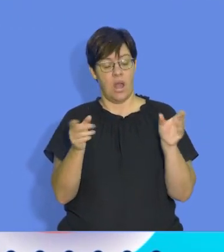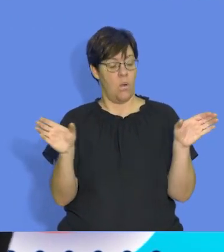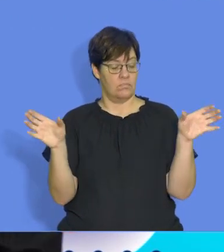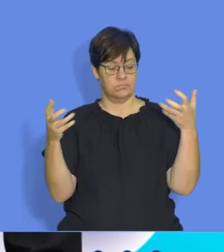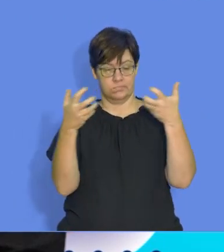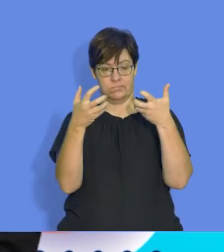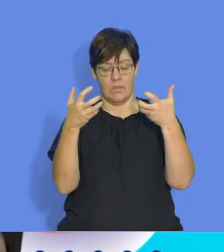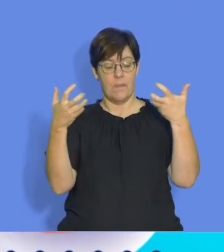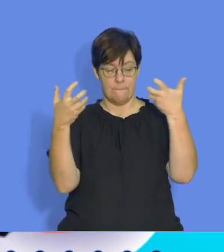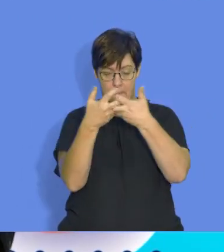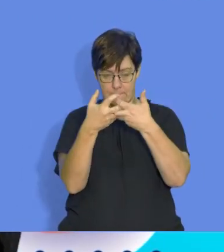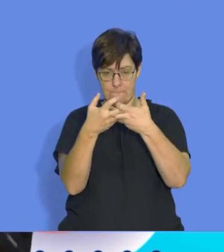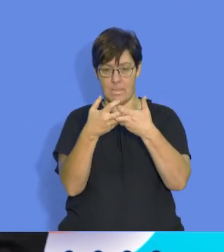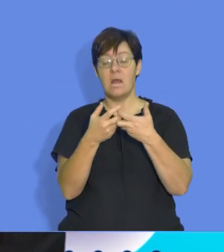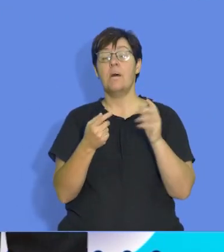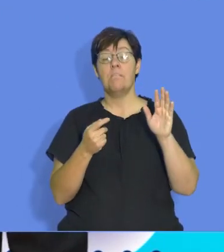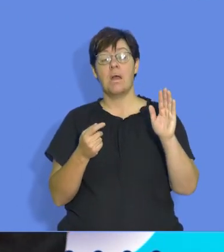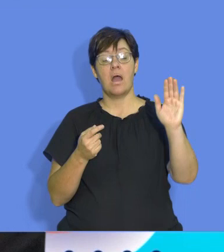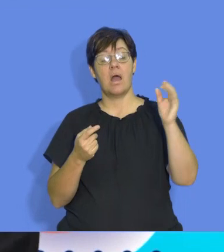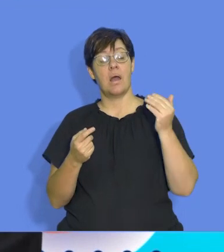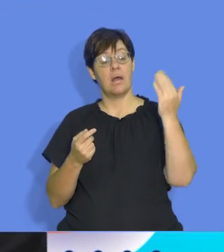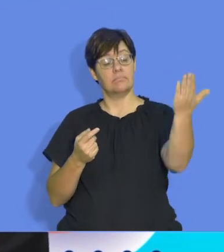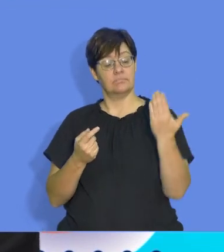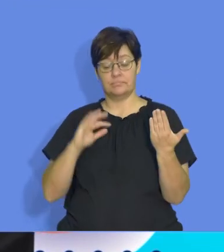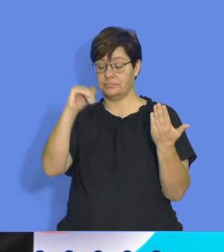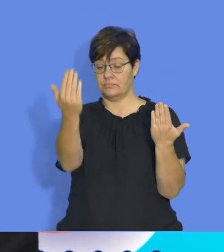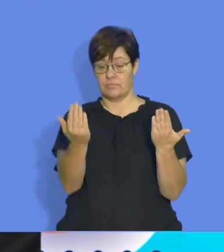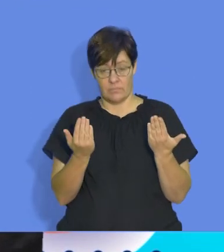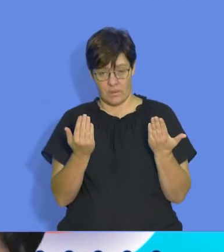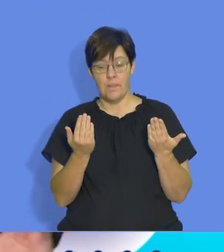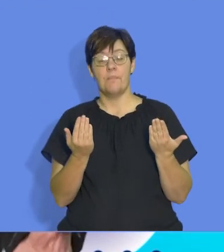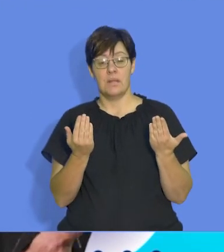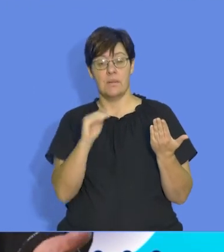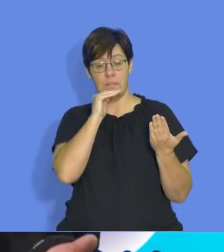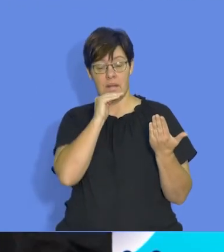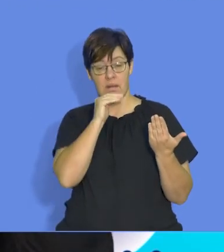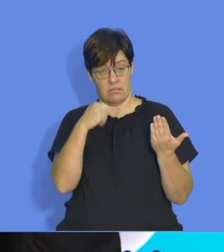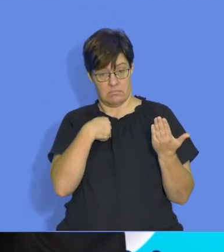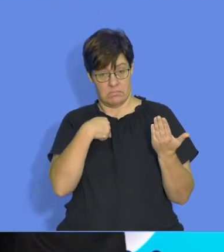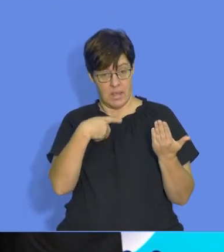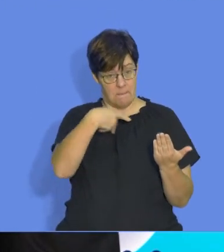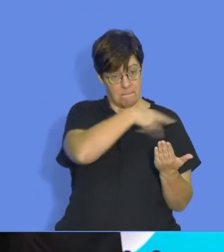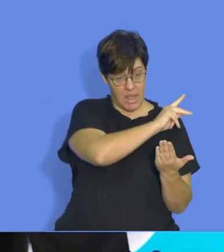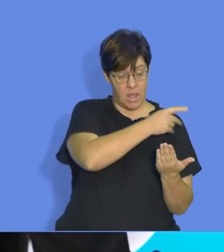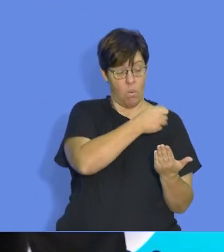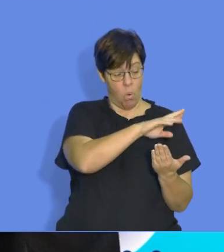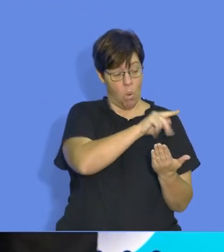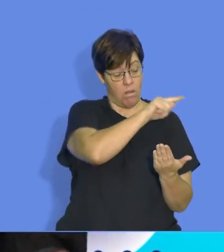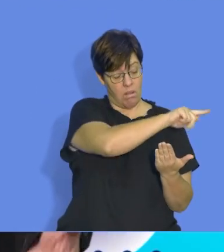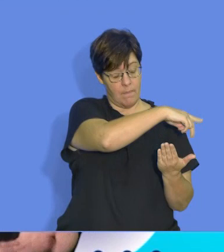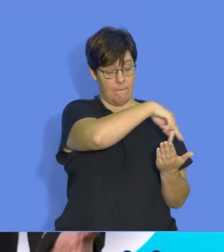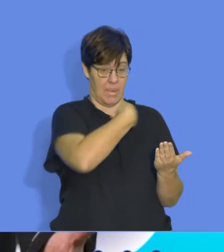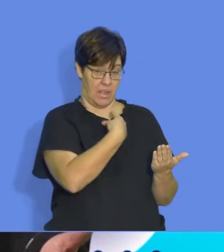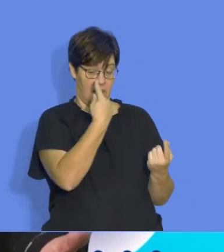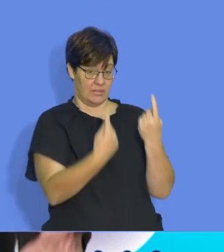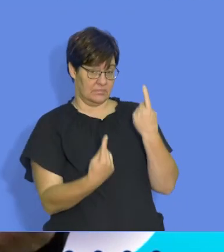reconcile the two figures. That means your input and your output, and this will then tell you the answer that we're looking for,